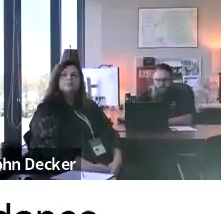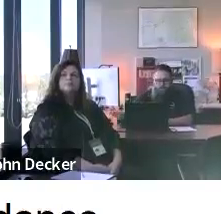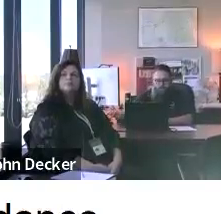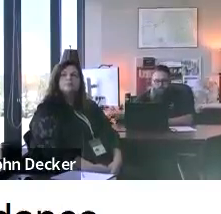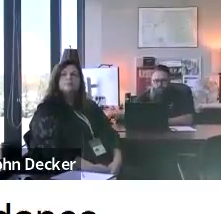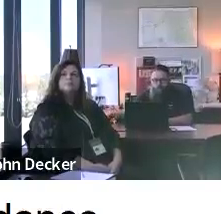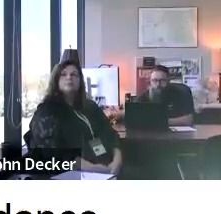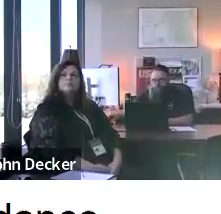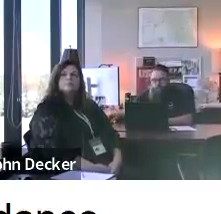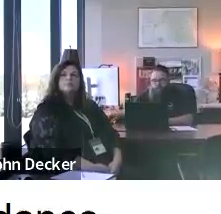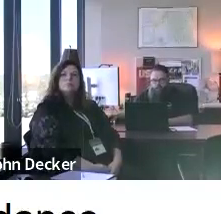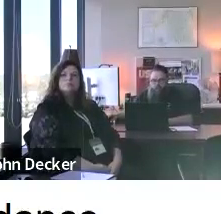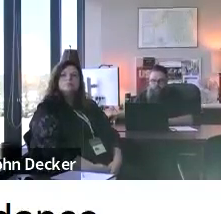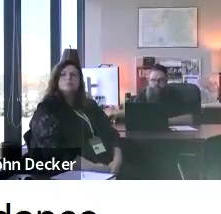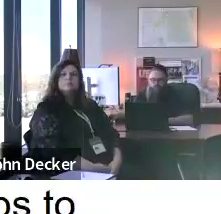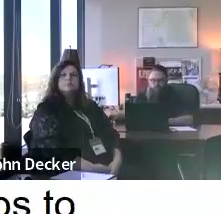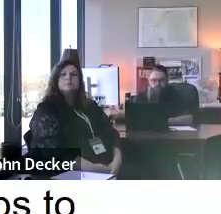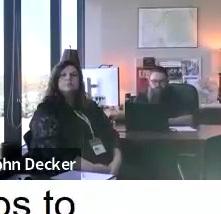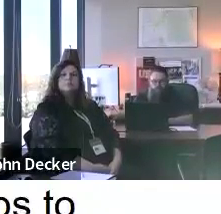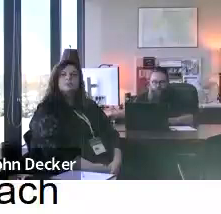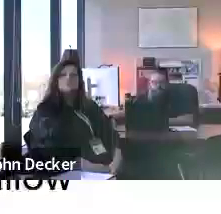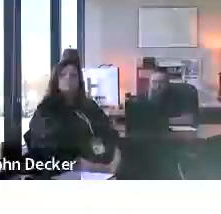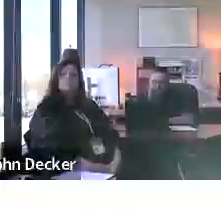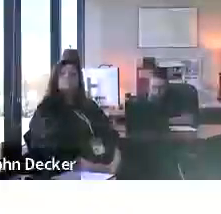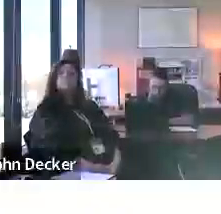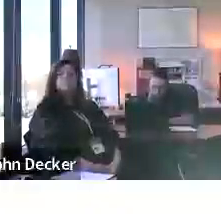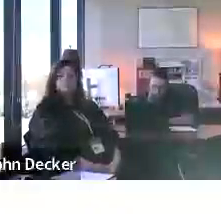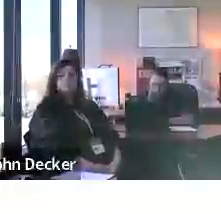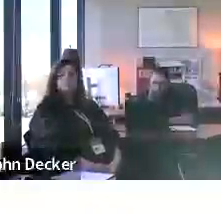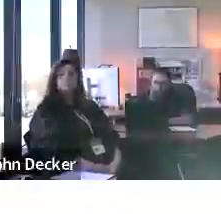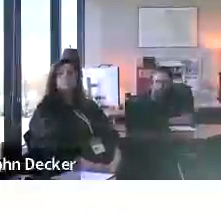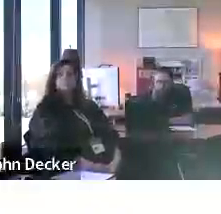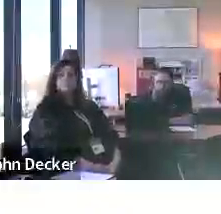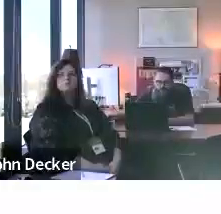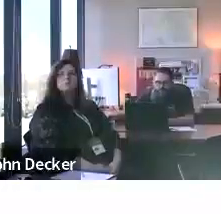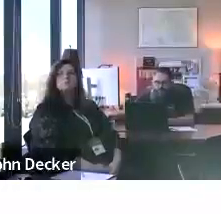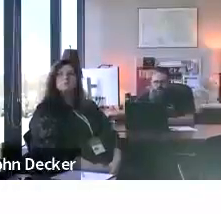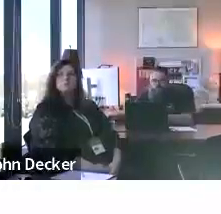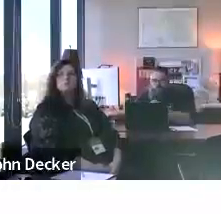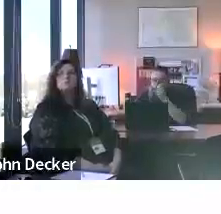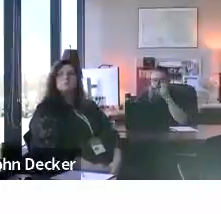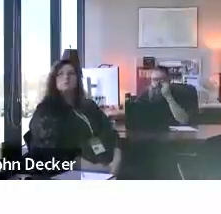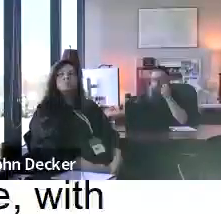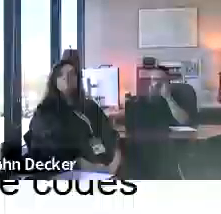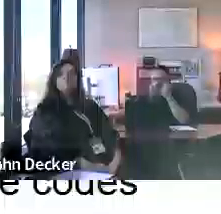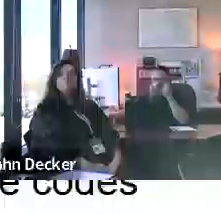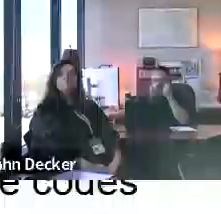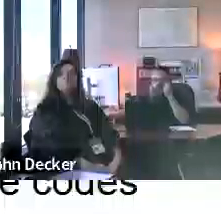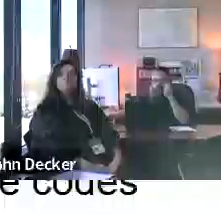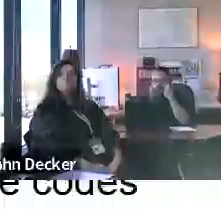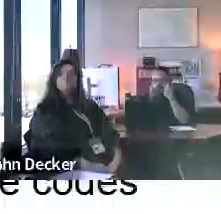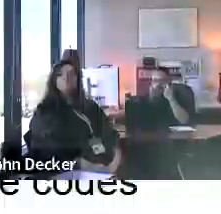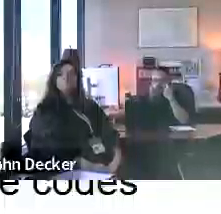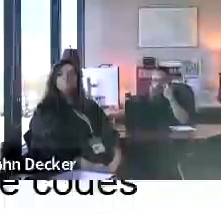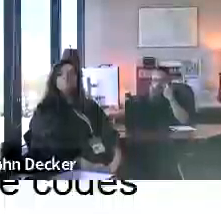aid service code. So that's one of those type of activities that we will be doing. Again, the future directives are going to